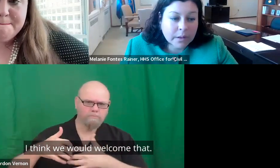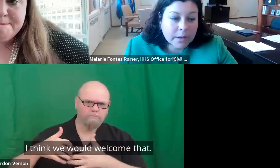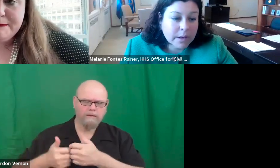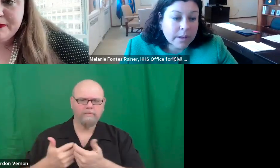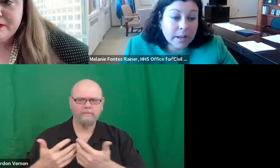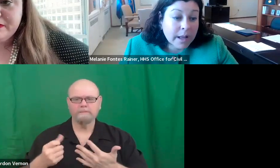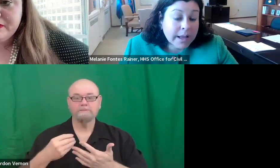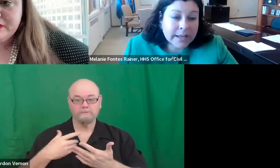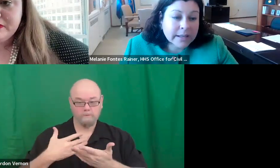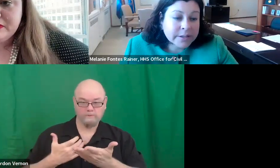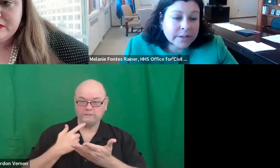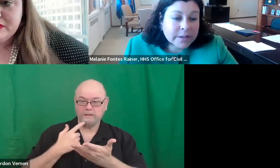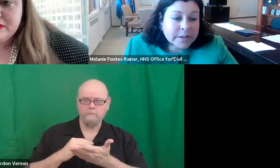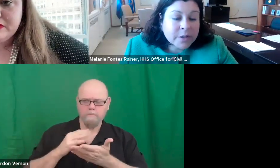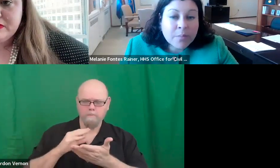that.